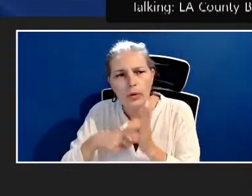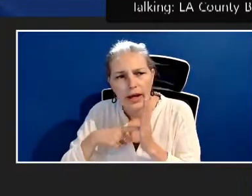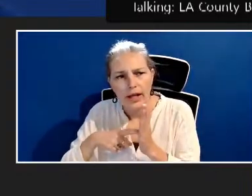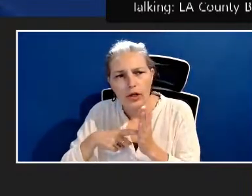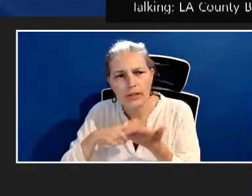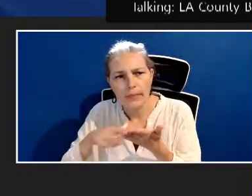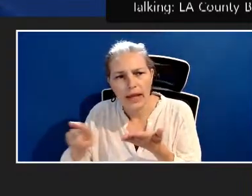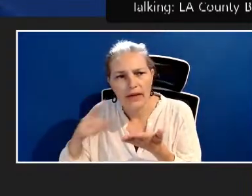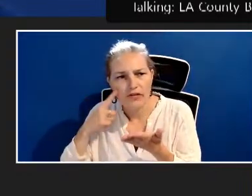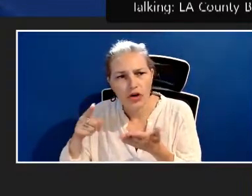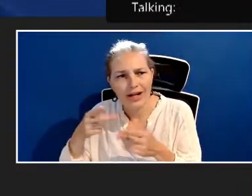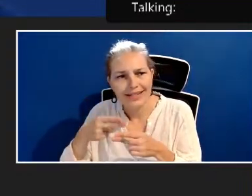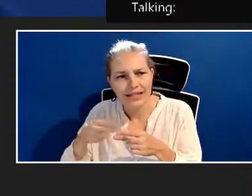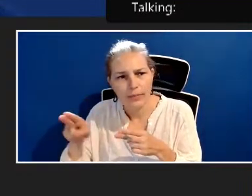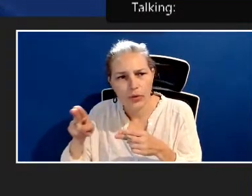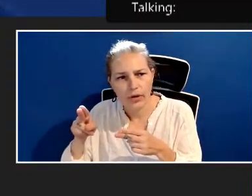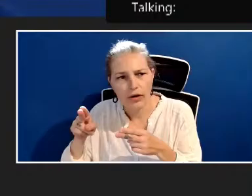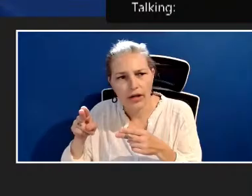pole?